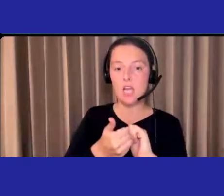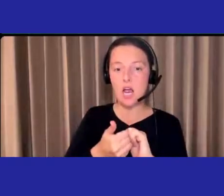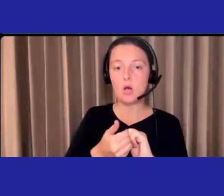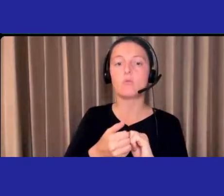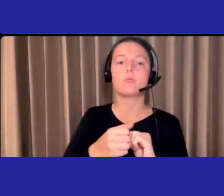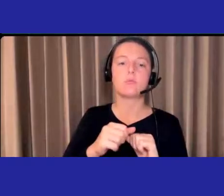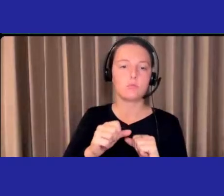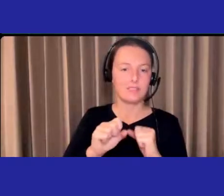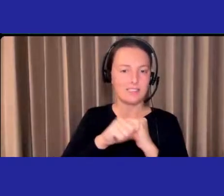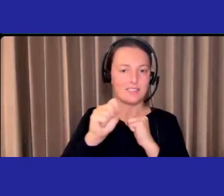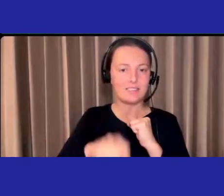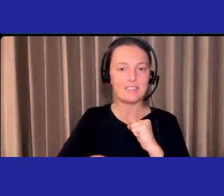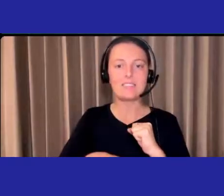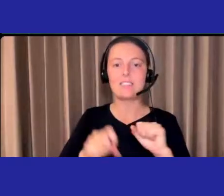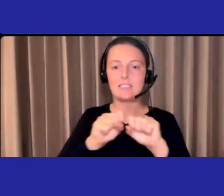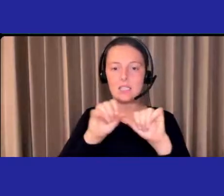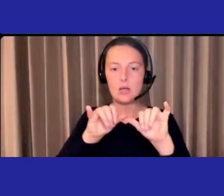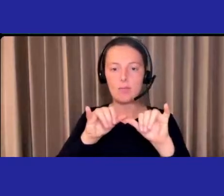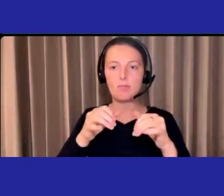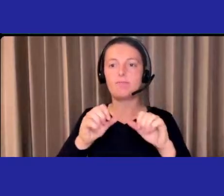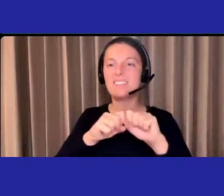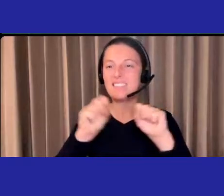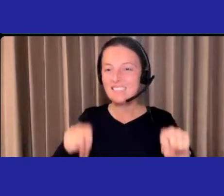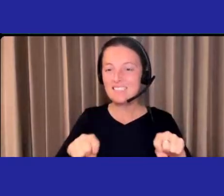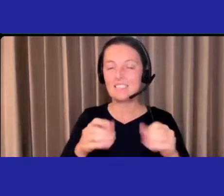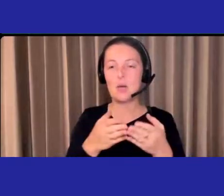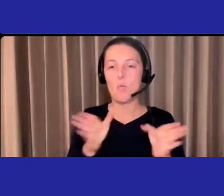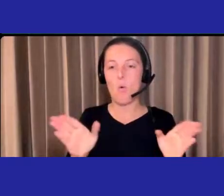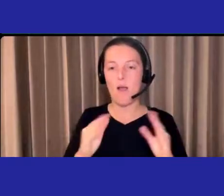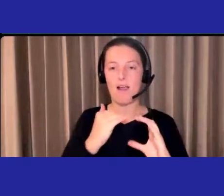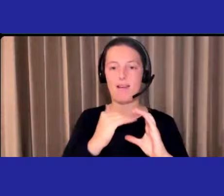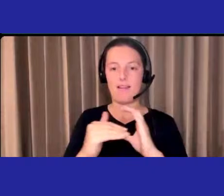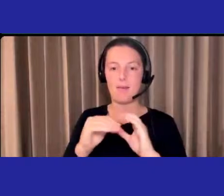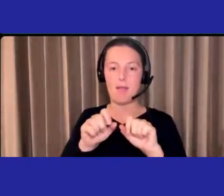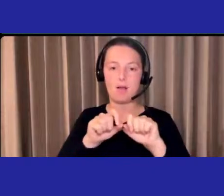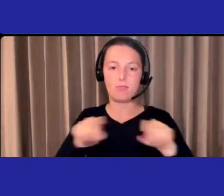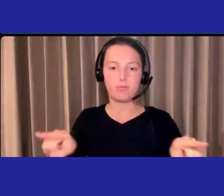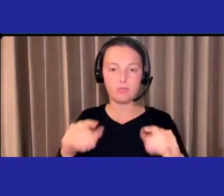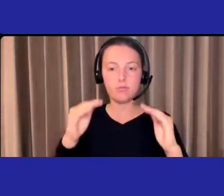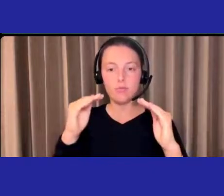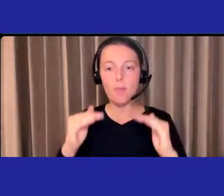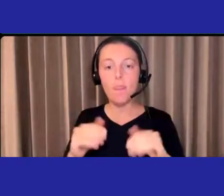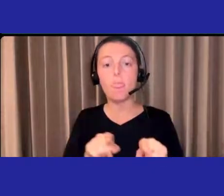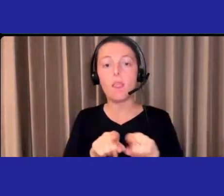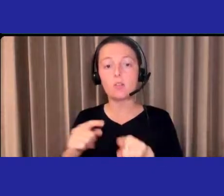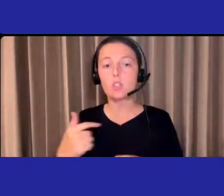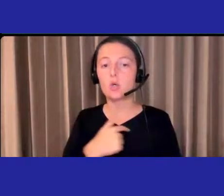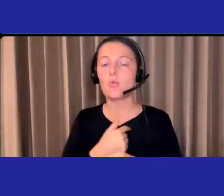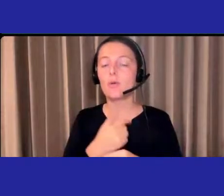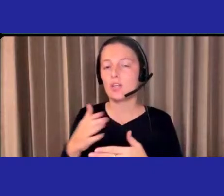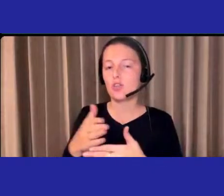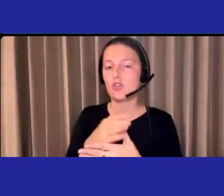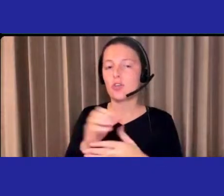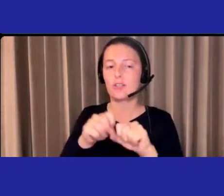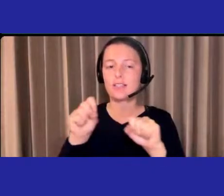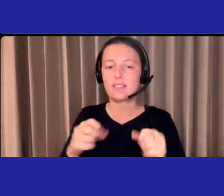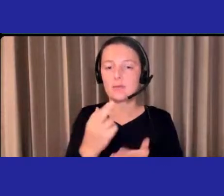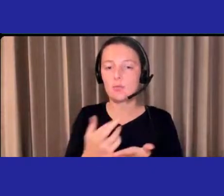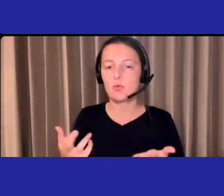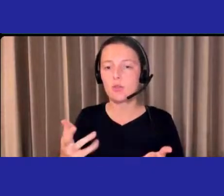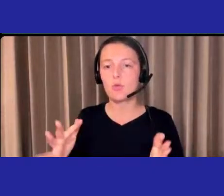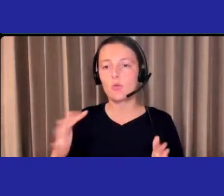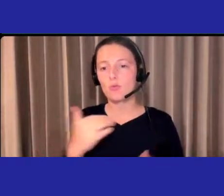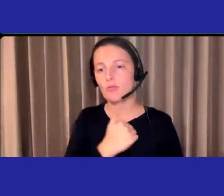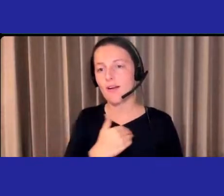we honored the lives lost throughout the past year. We also shared the system resources that we have to support our patients, our staff, and our